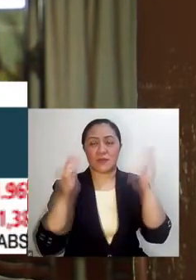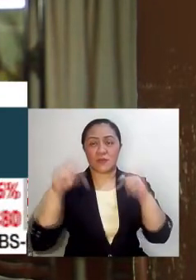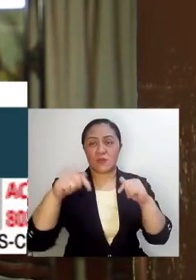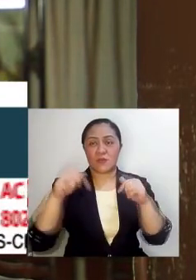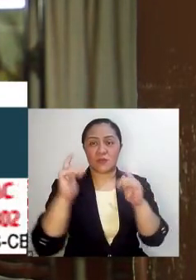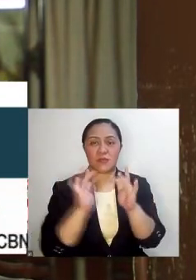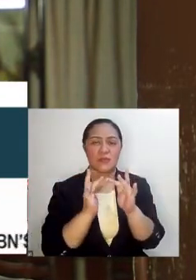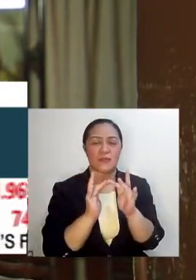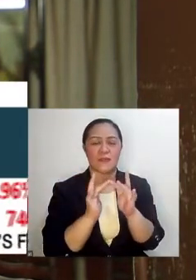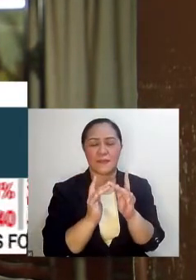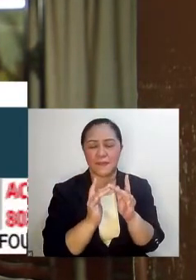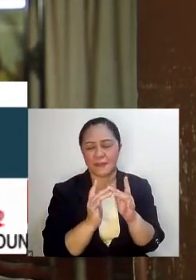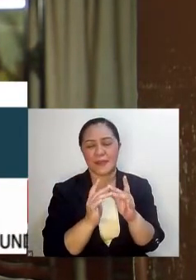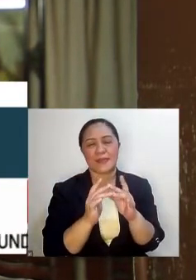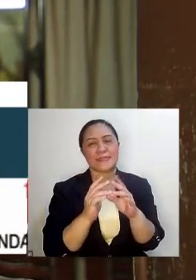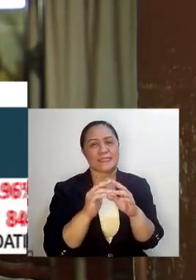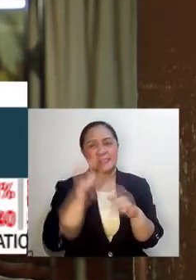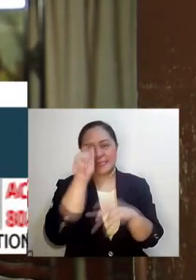ba? So,